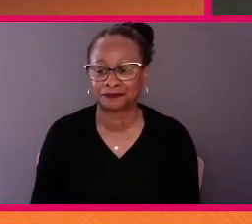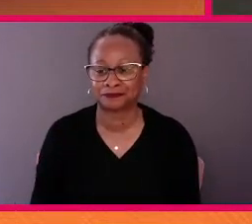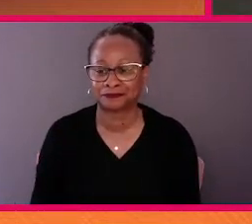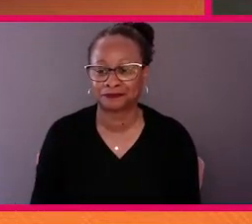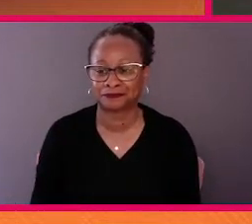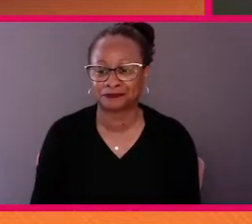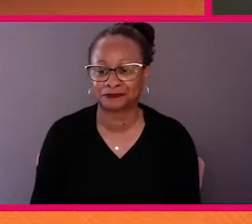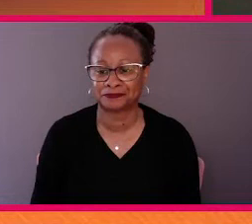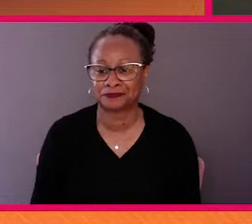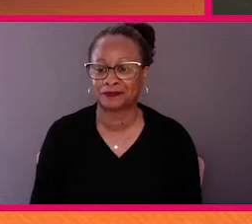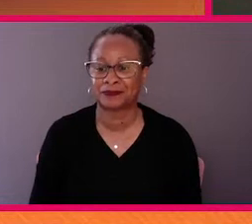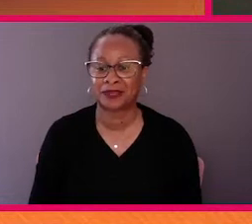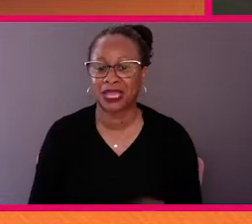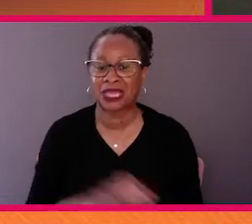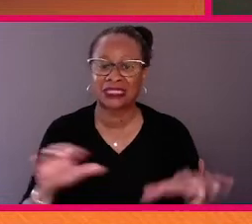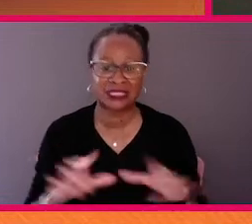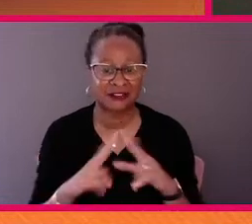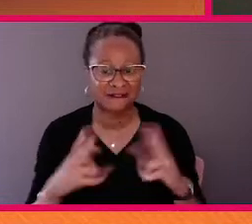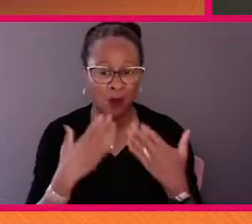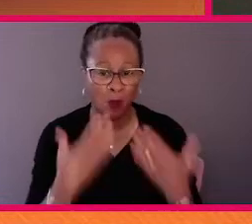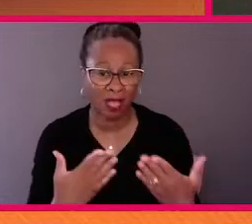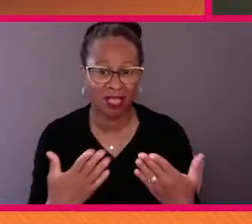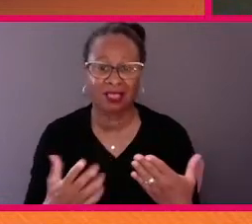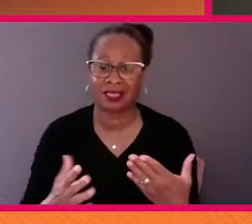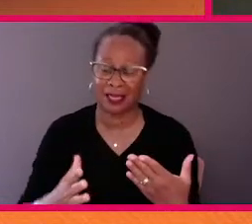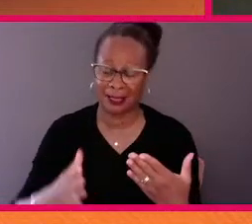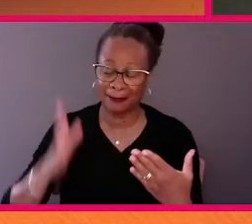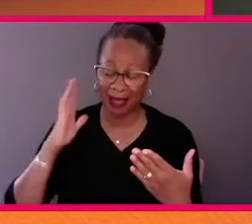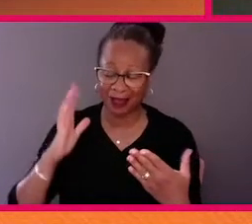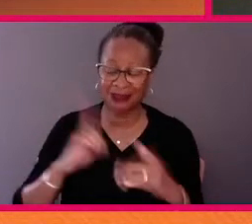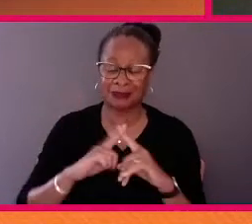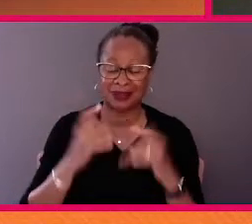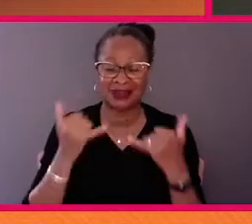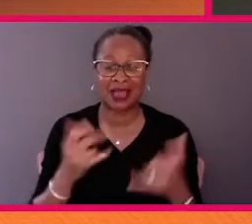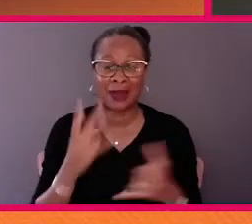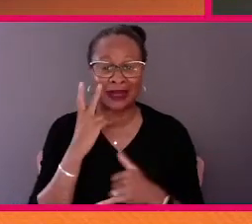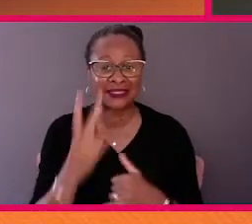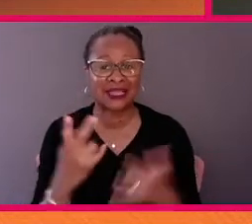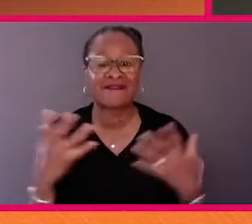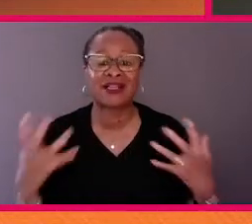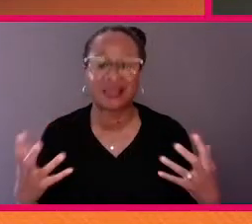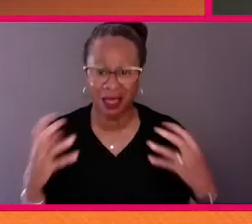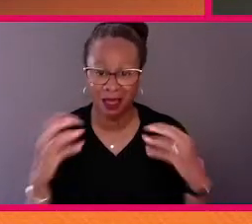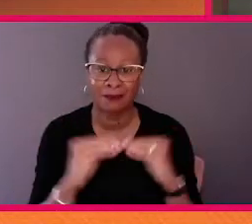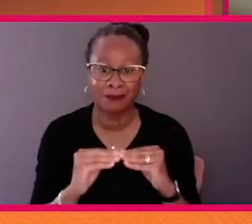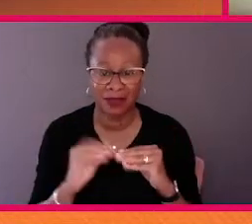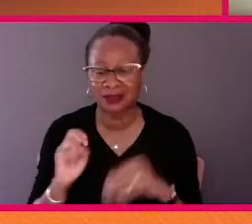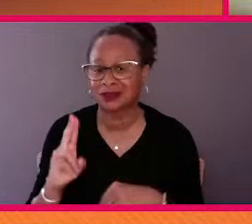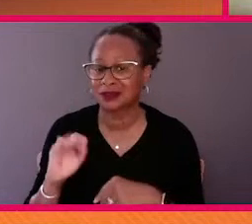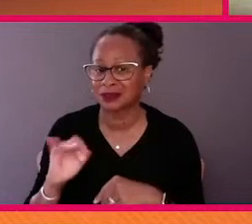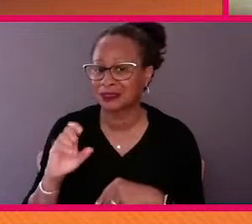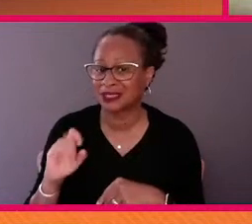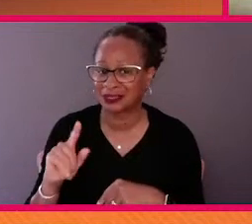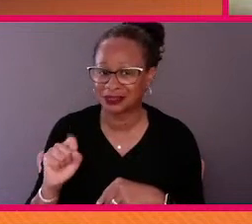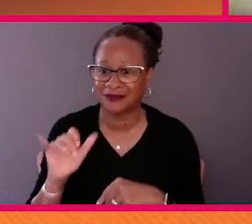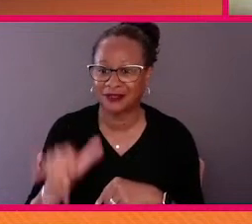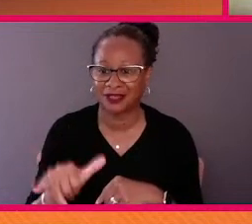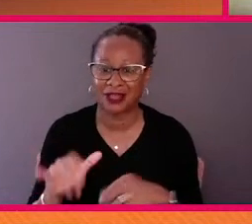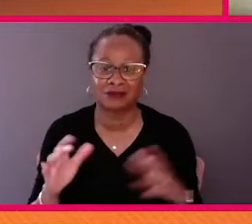did very well in the past, but I think now I see a lot of success.